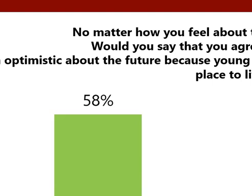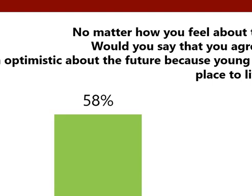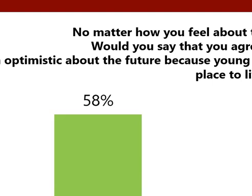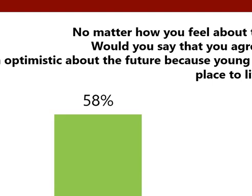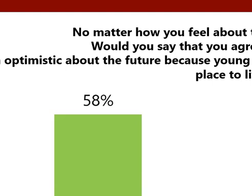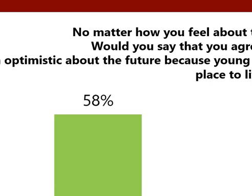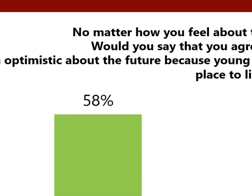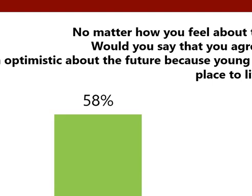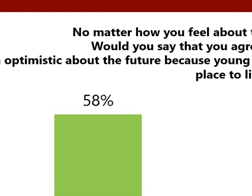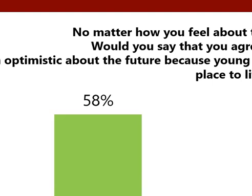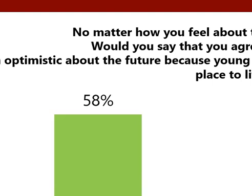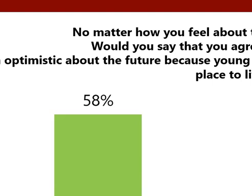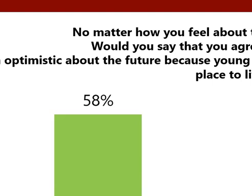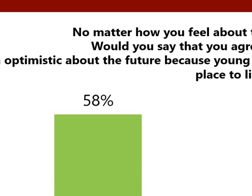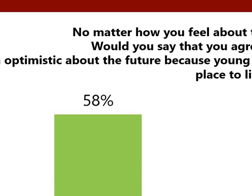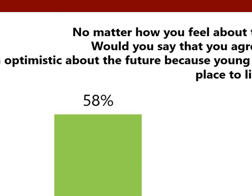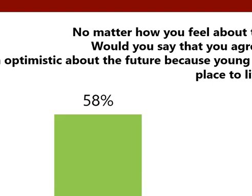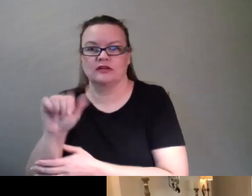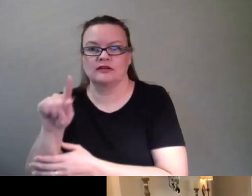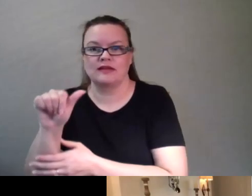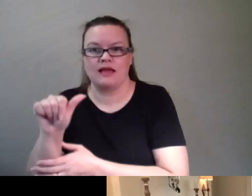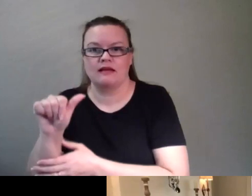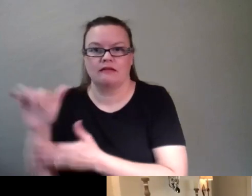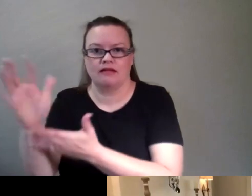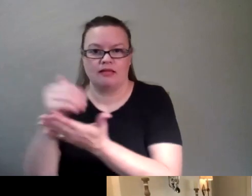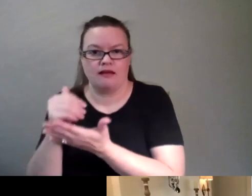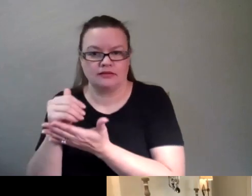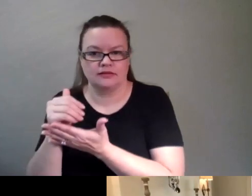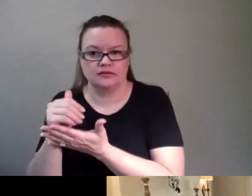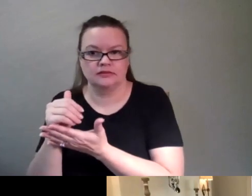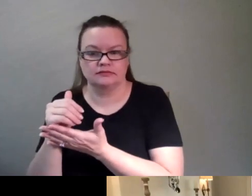registered voters. I meant to say 800 registered voters. And you can see the